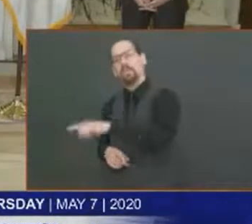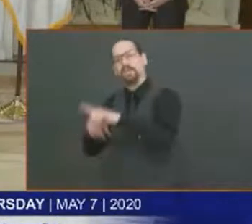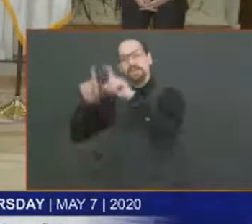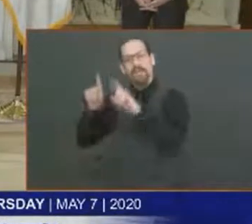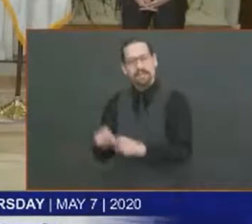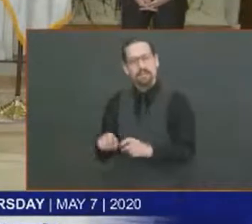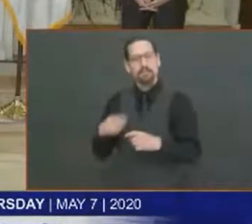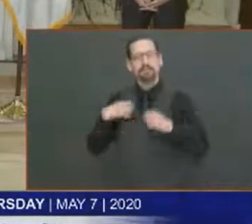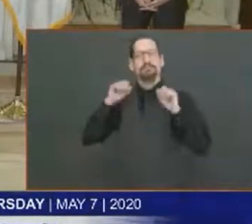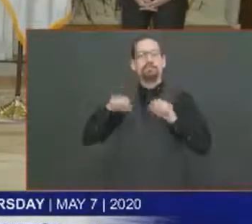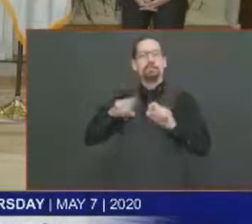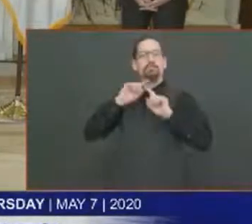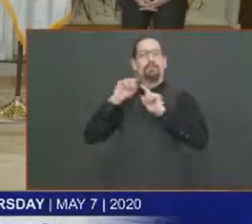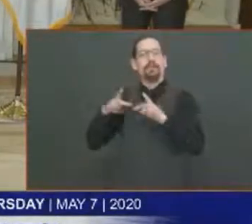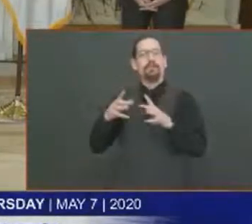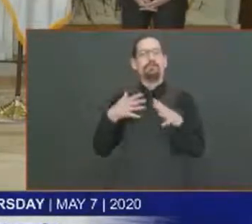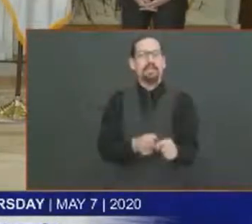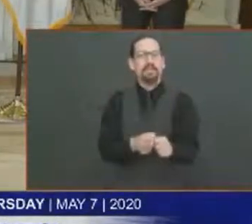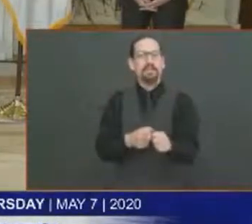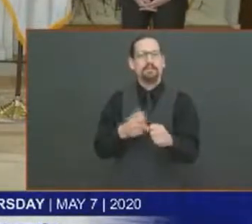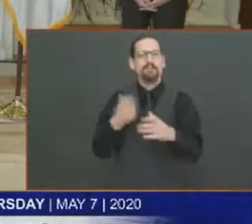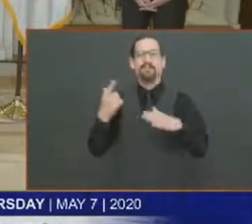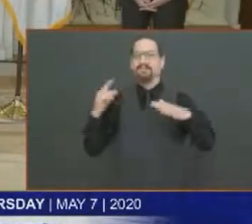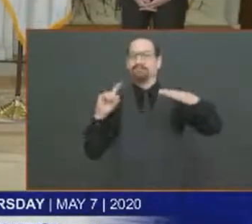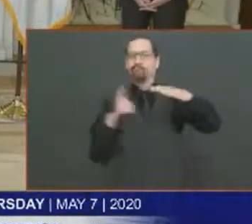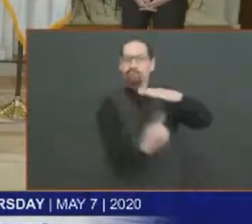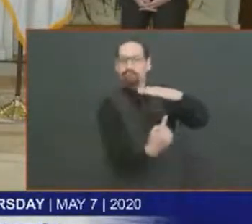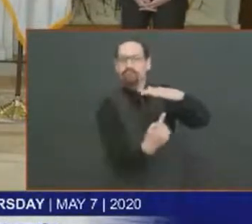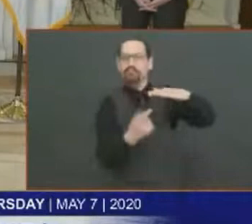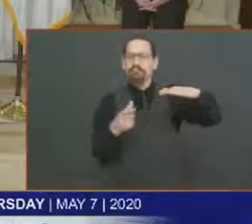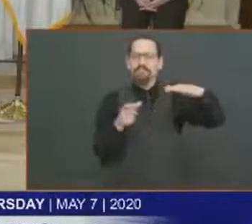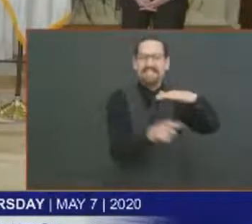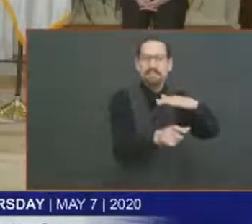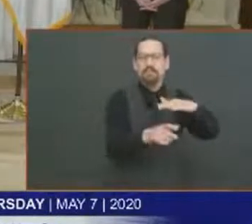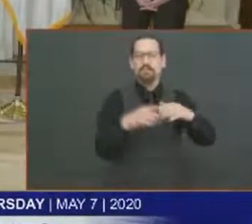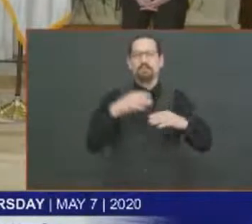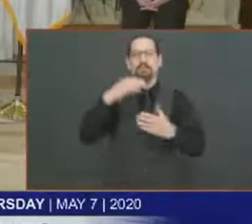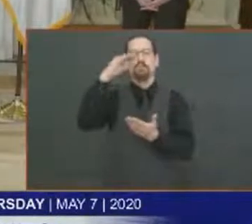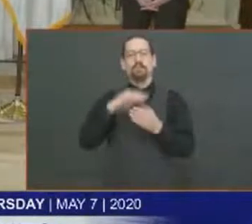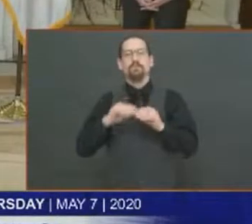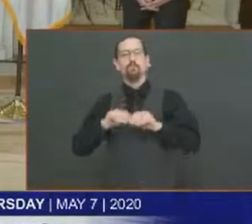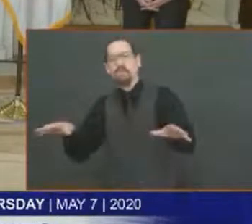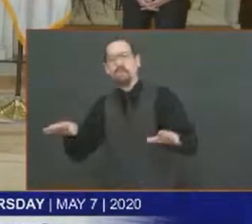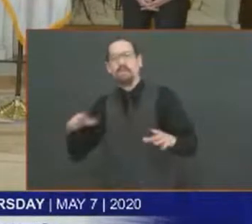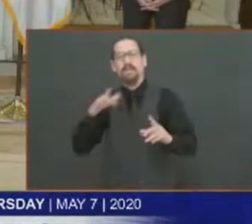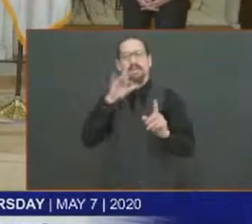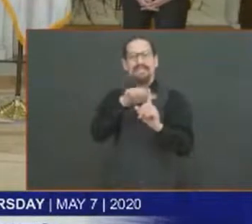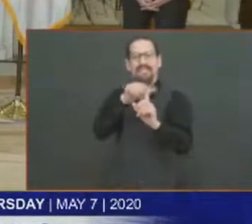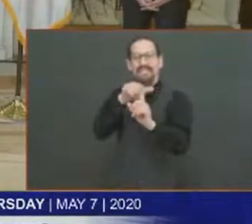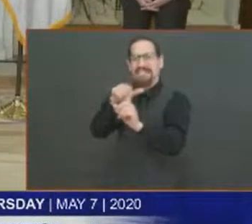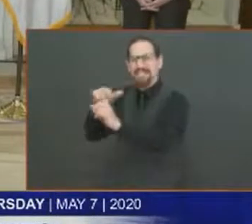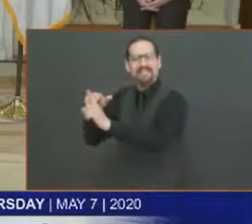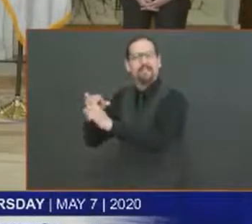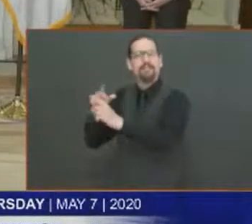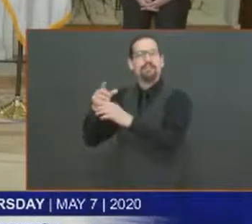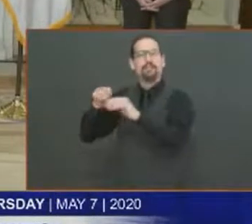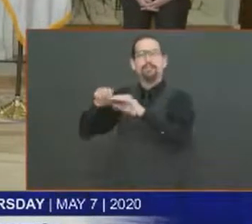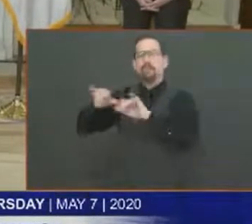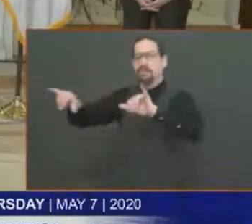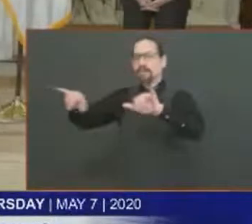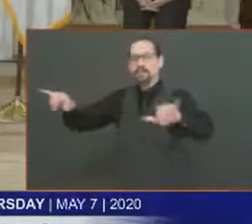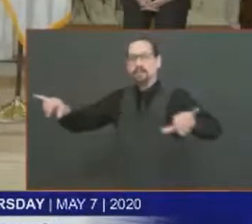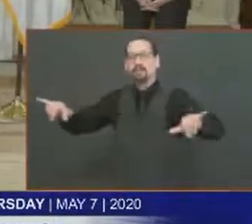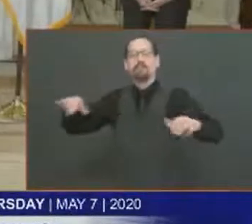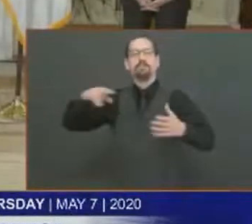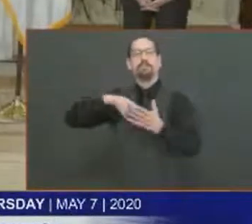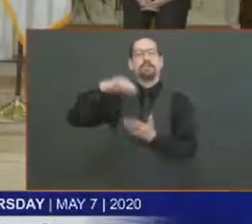help you get isolated and your contacts get quarantined and stop spread of the virus to other people,